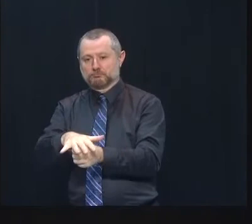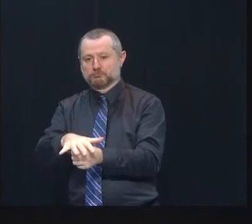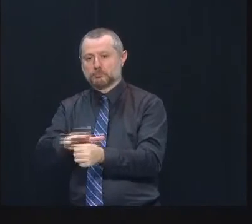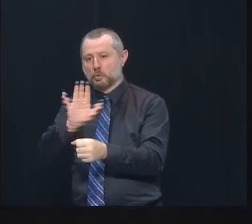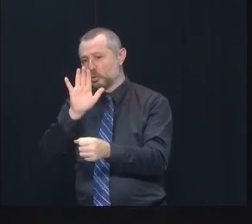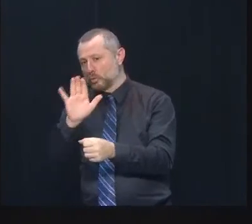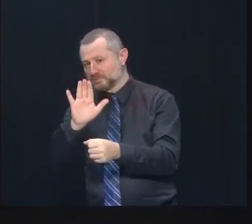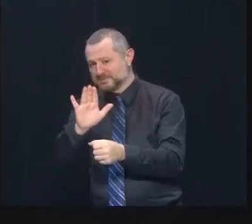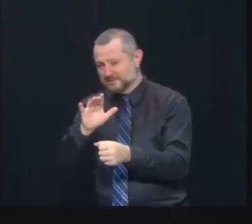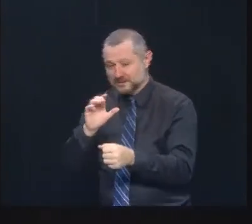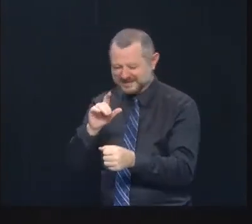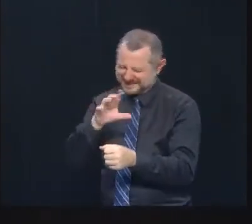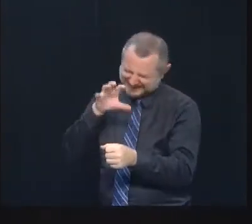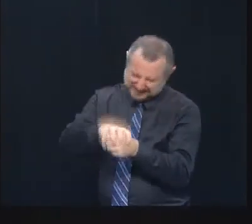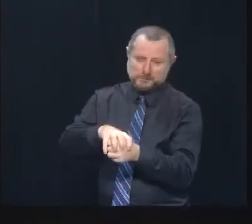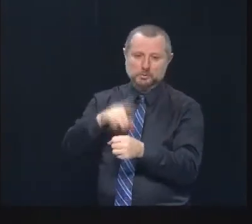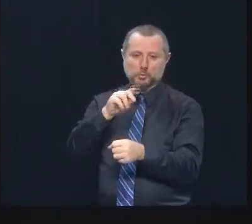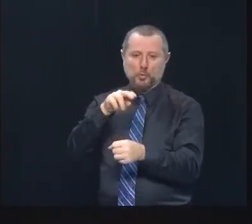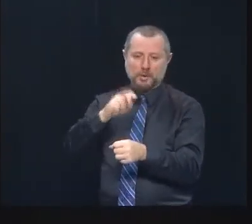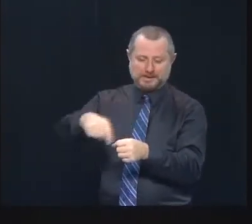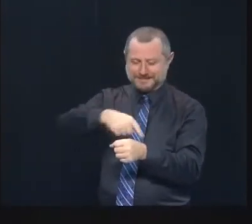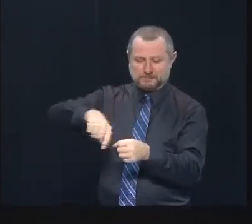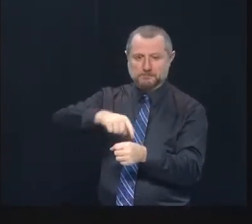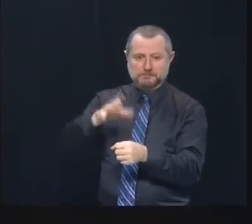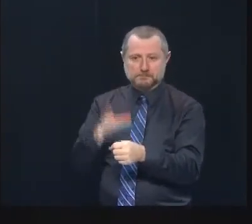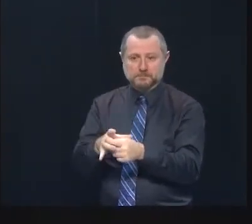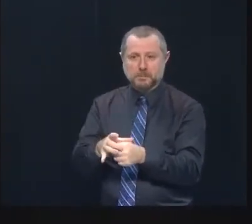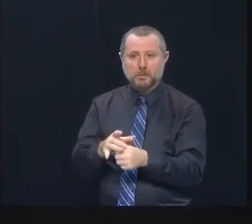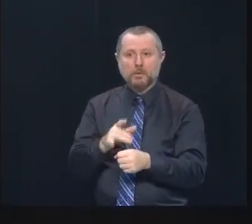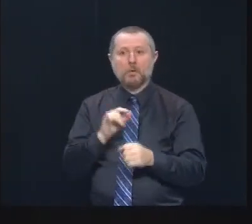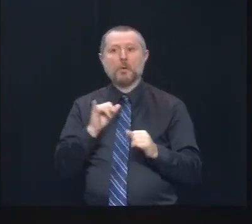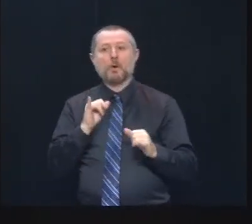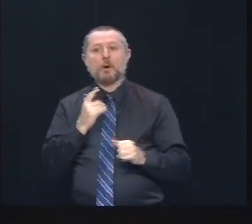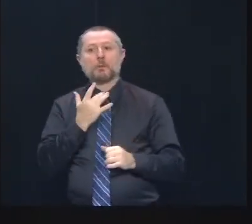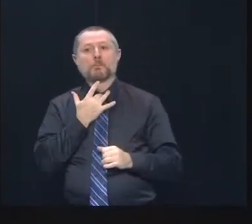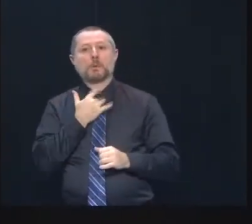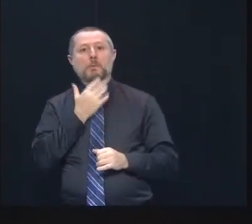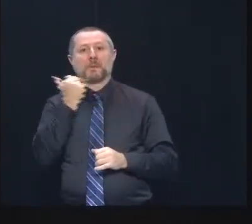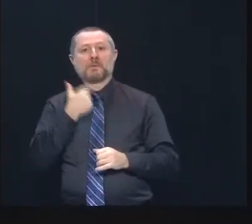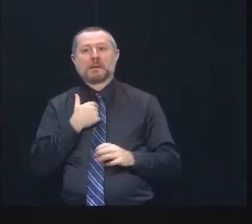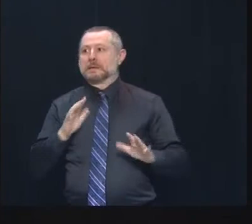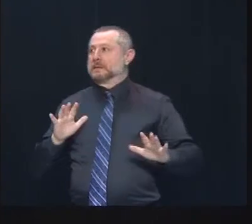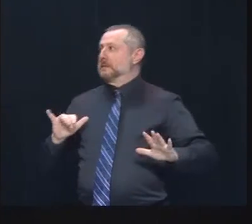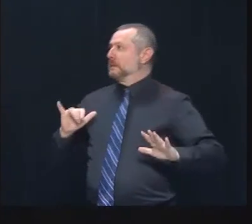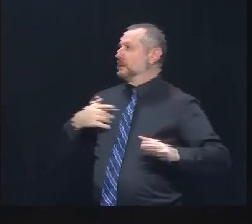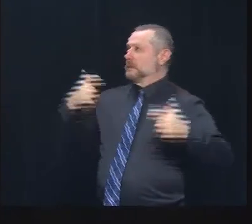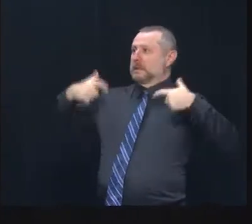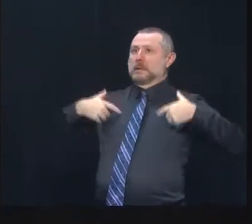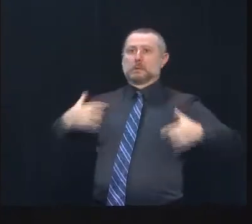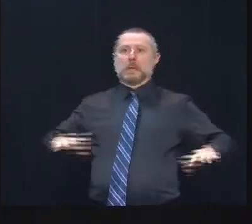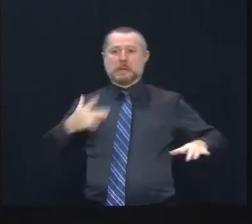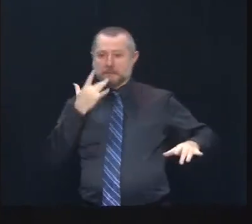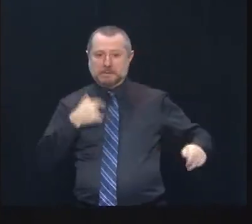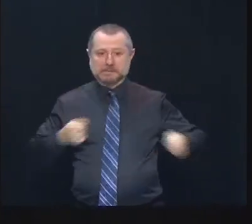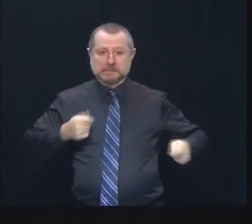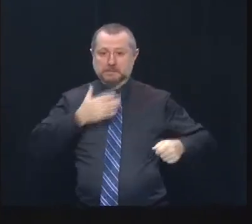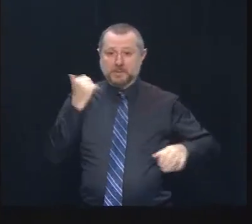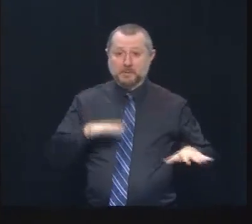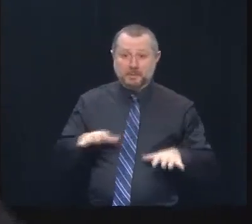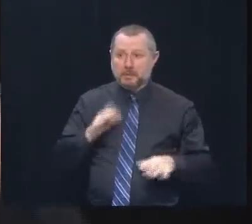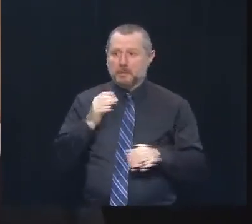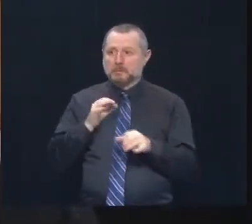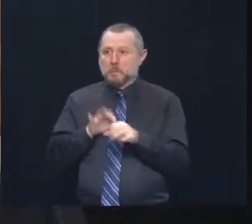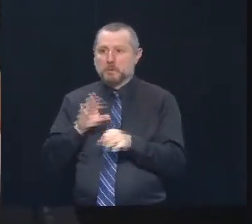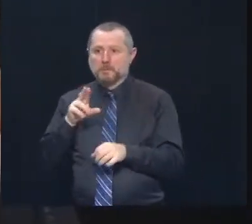in that zone. Oh, I better be careful. I better be careful when I go to the store. I better be careful when I get on the bus. Yeah, you better